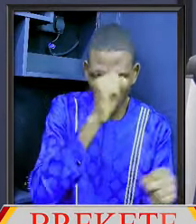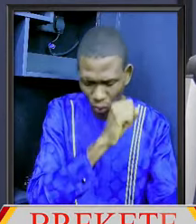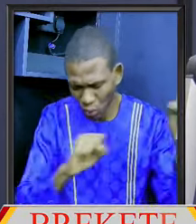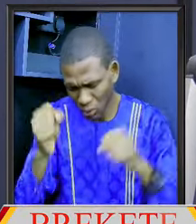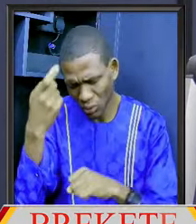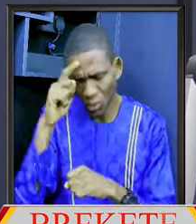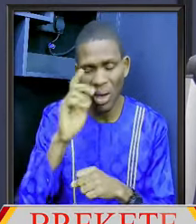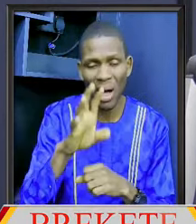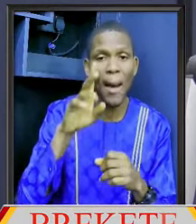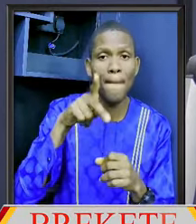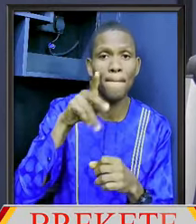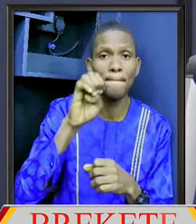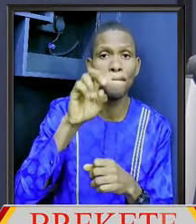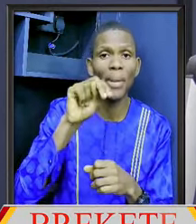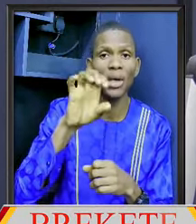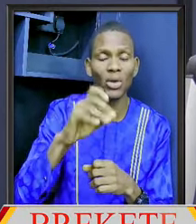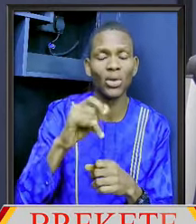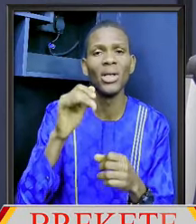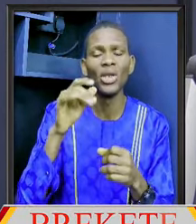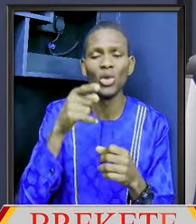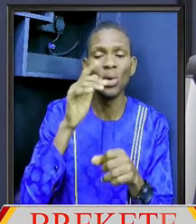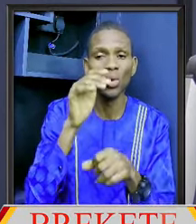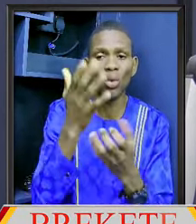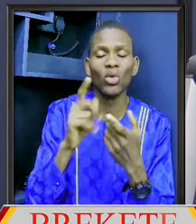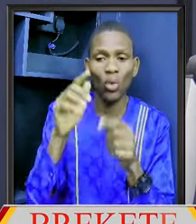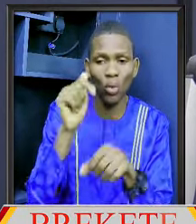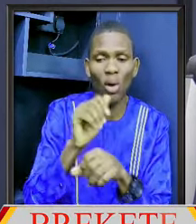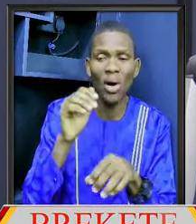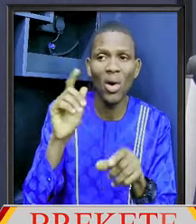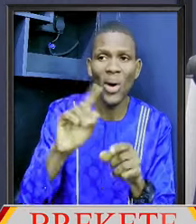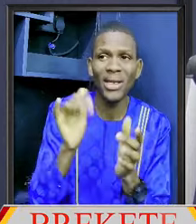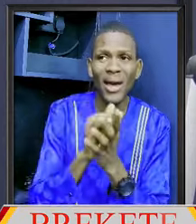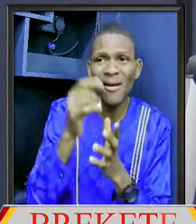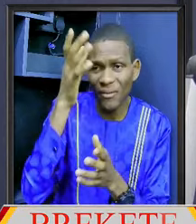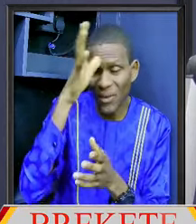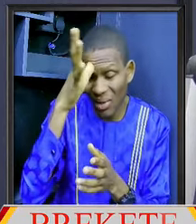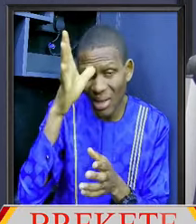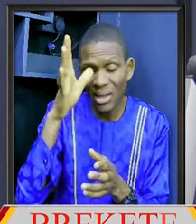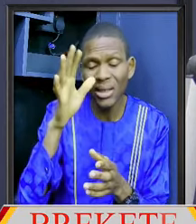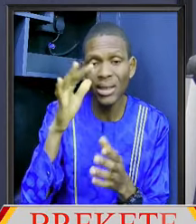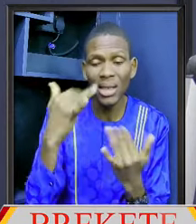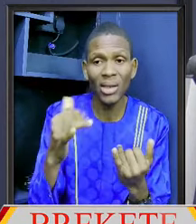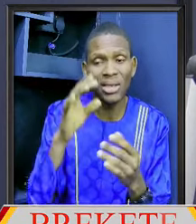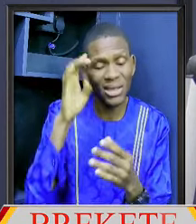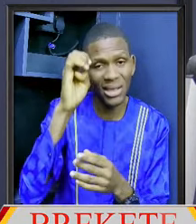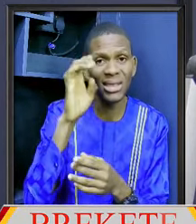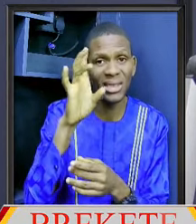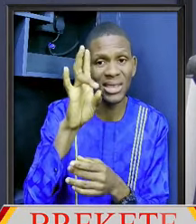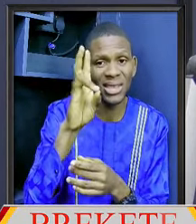That Baba, we don't work 35 years. Now he is 70.